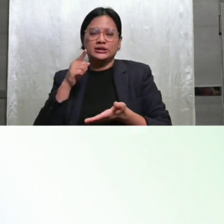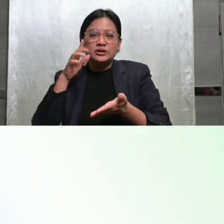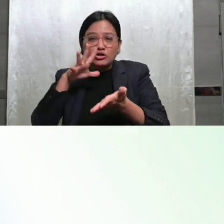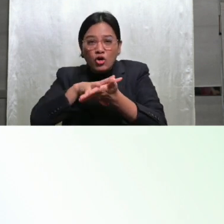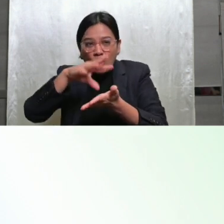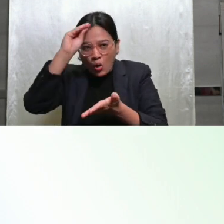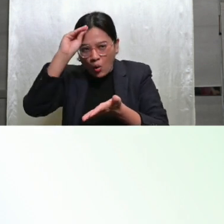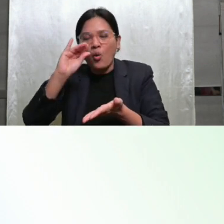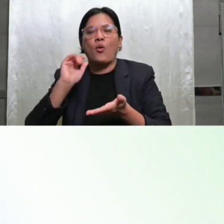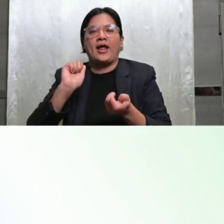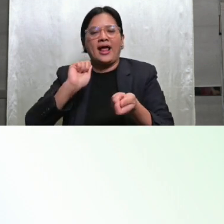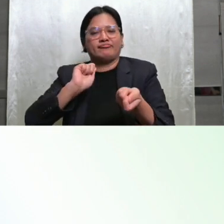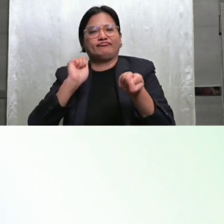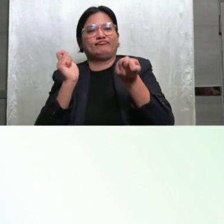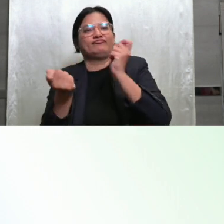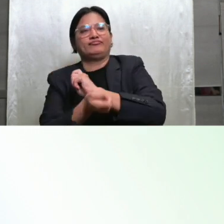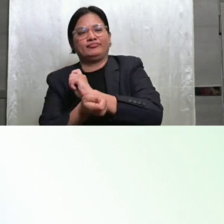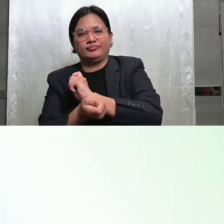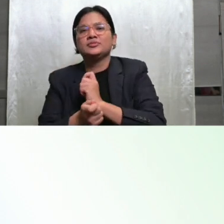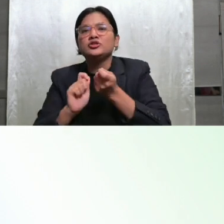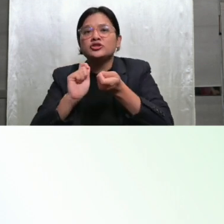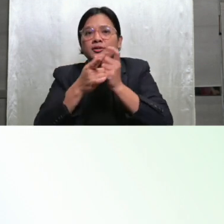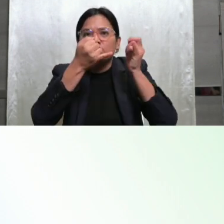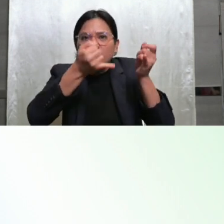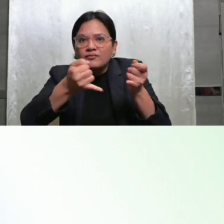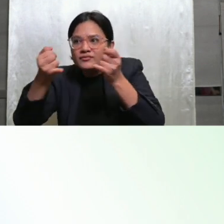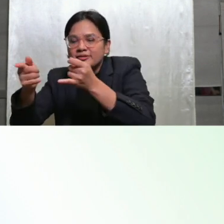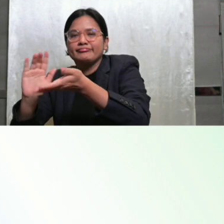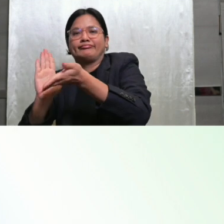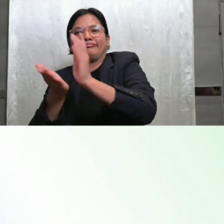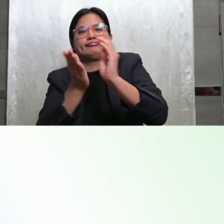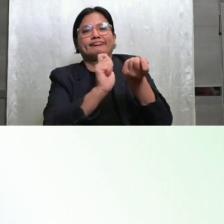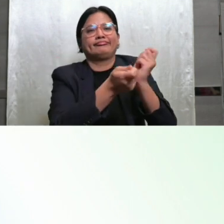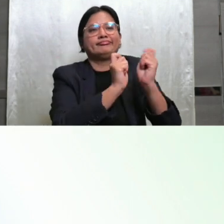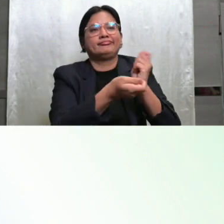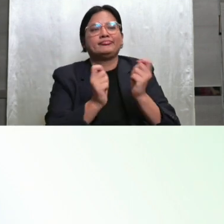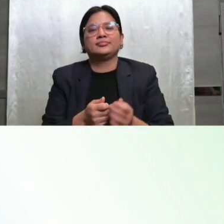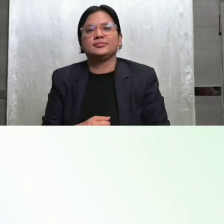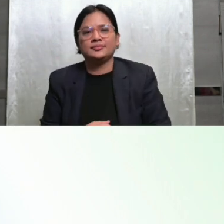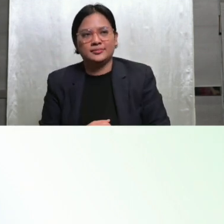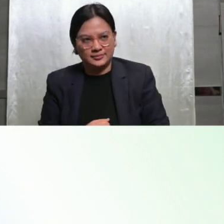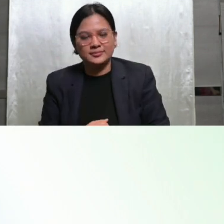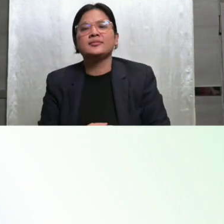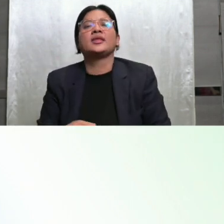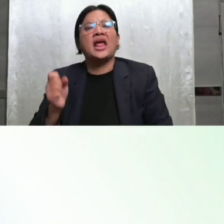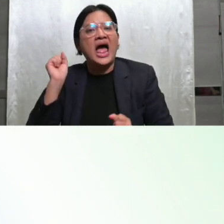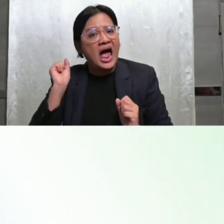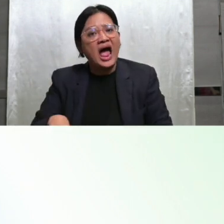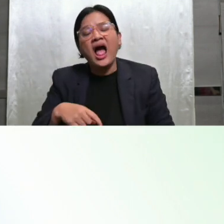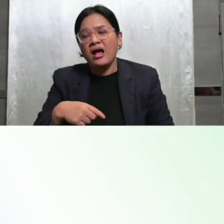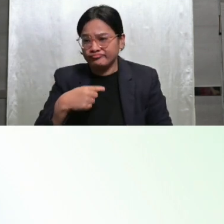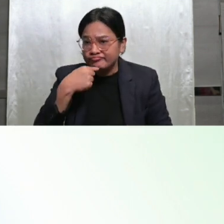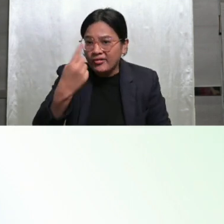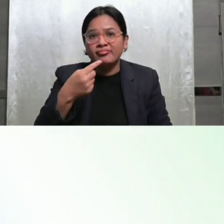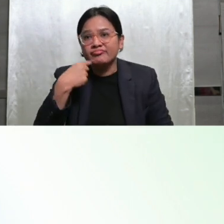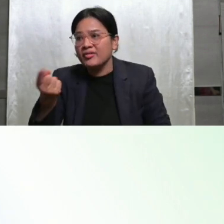provide them immediate and personalized feedbacks whenever they are stuck around the clock. And finally, you can efficiently do the evaluation and